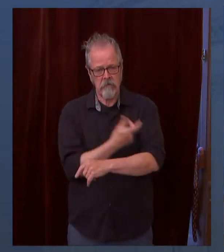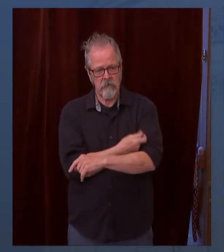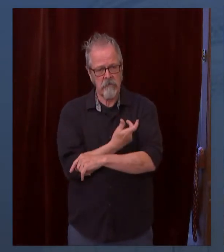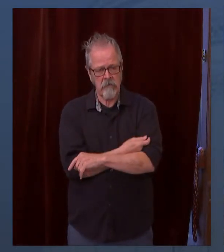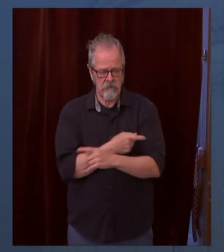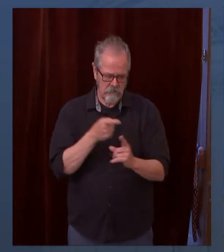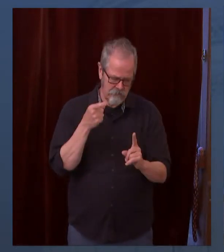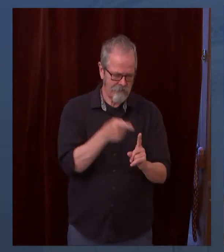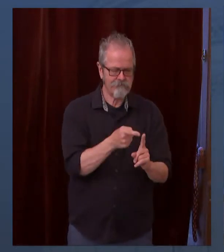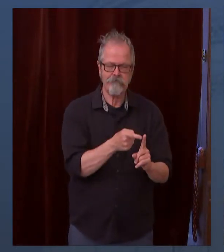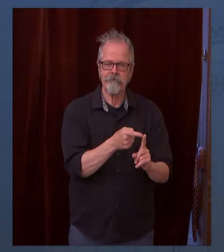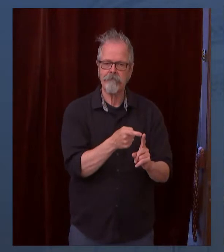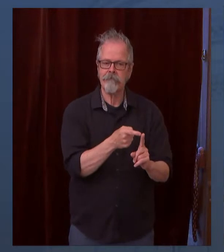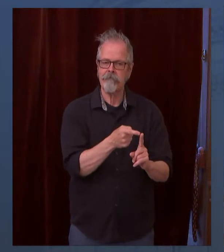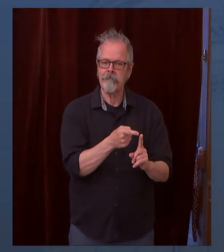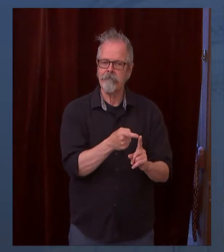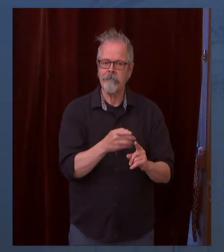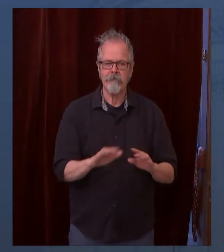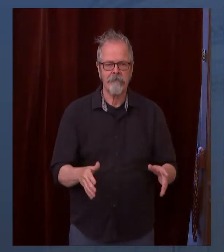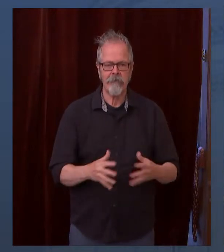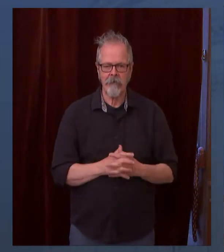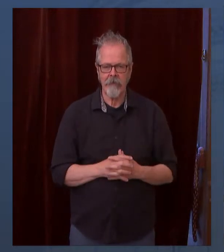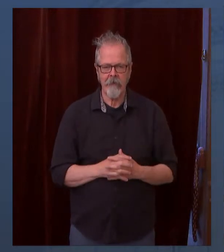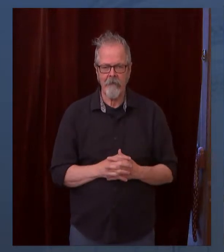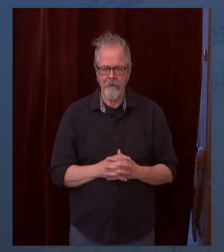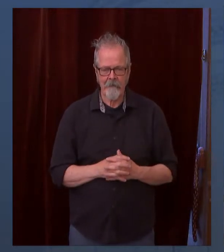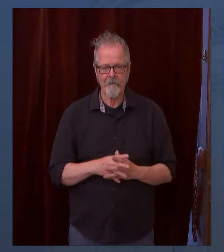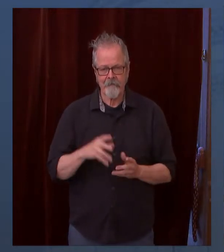this, I am confident we're going to get through